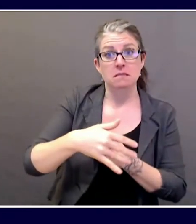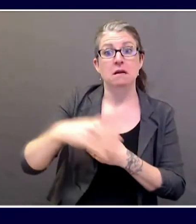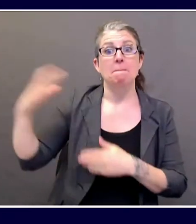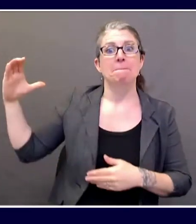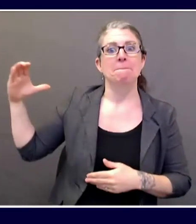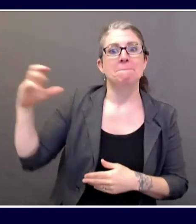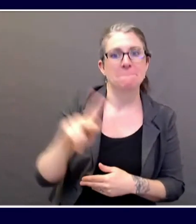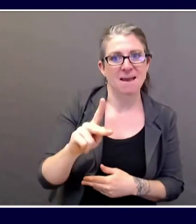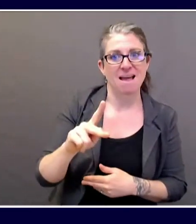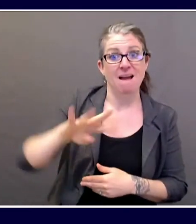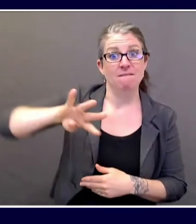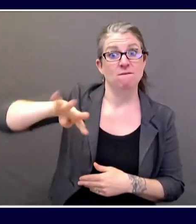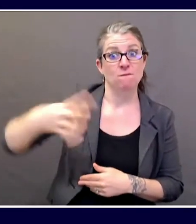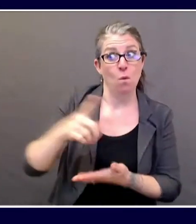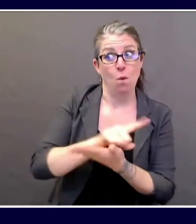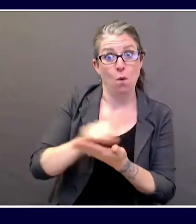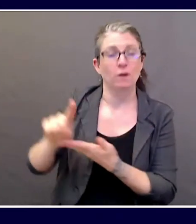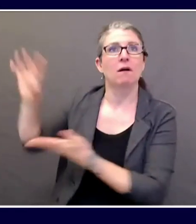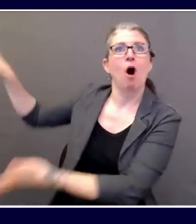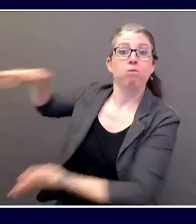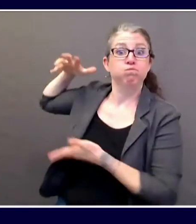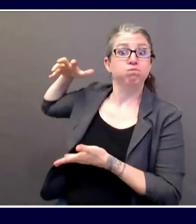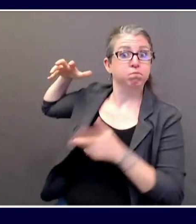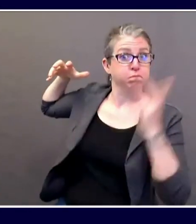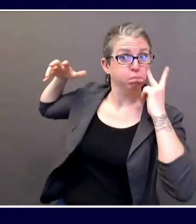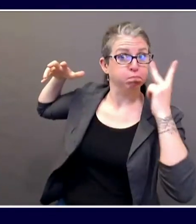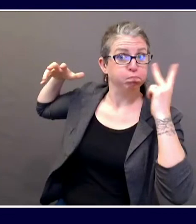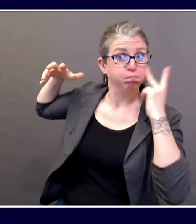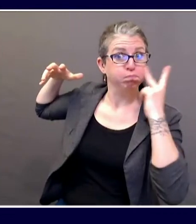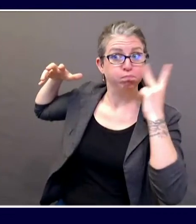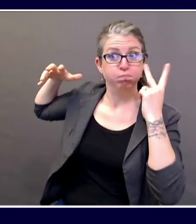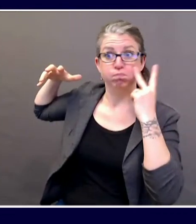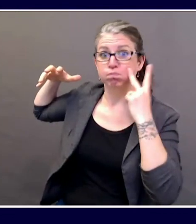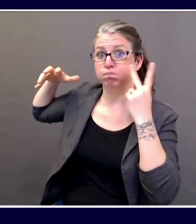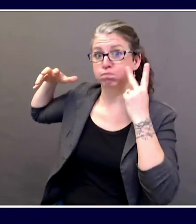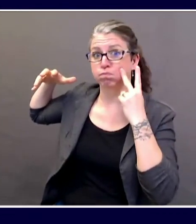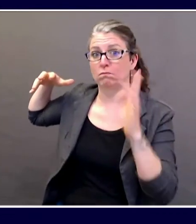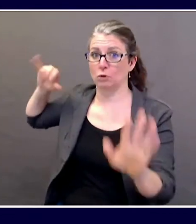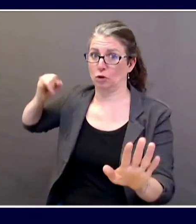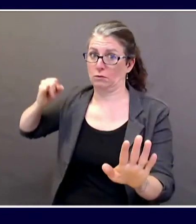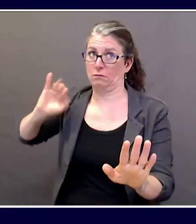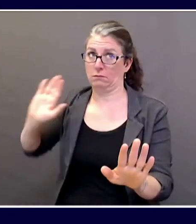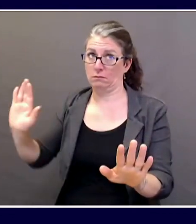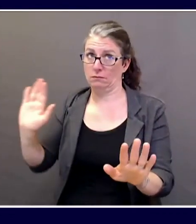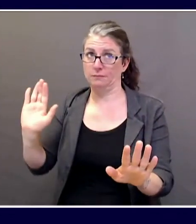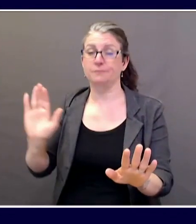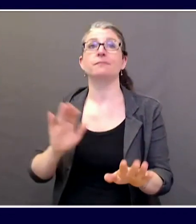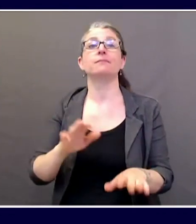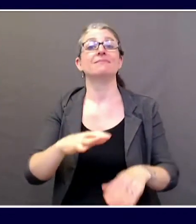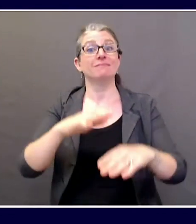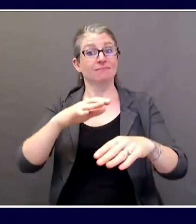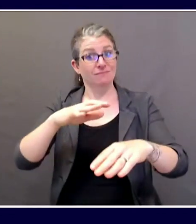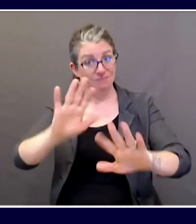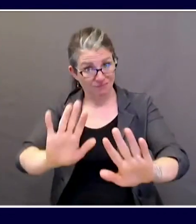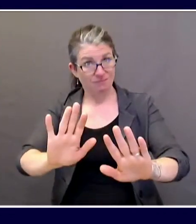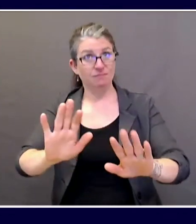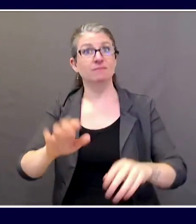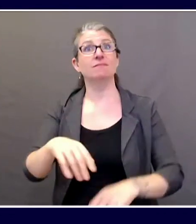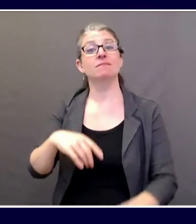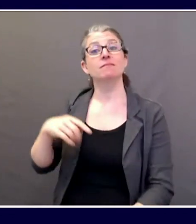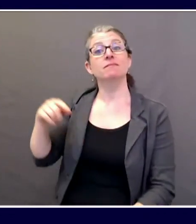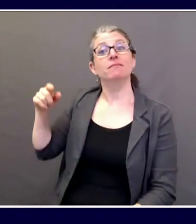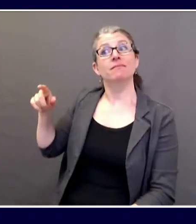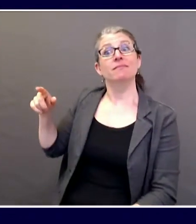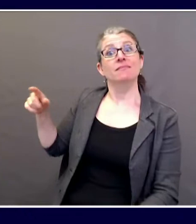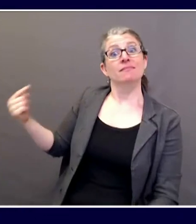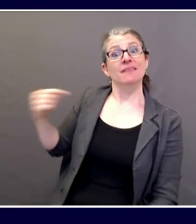be delivered to pharmacies and community health centers across Maine. But based on the early views that we've received from